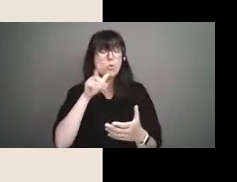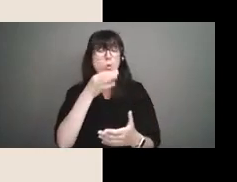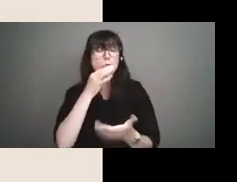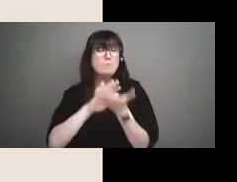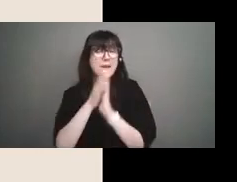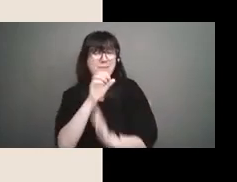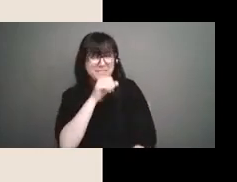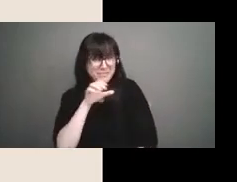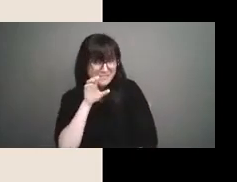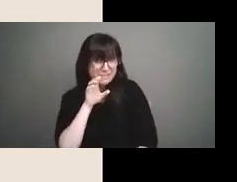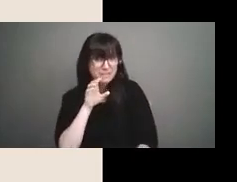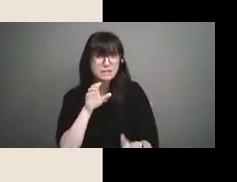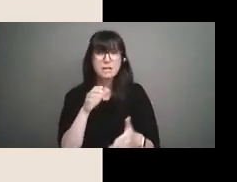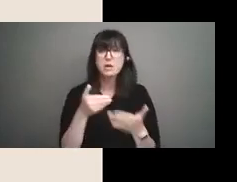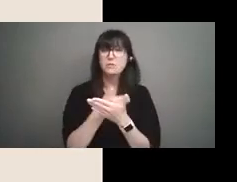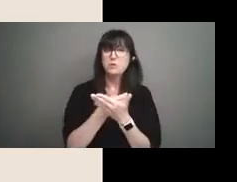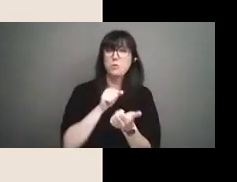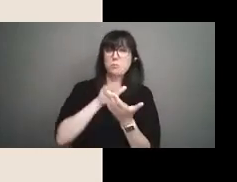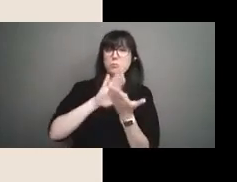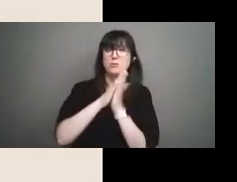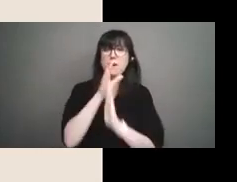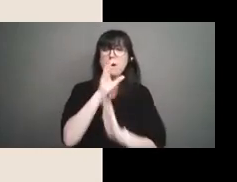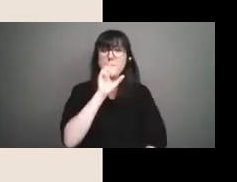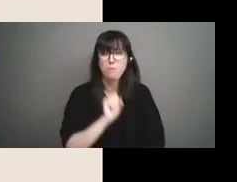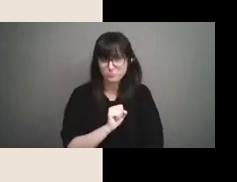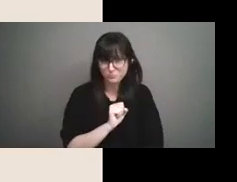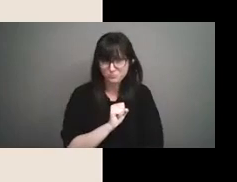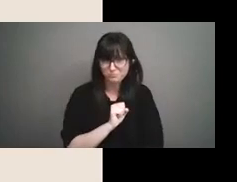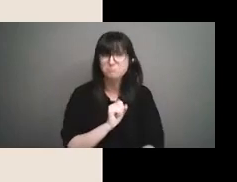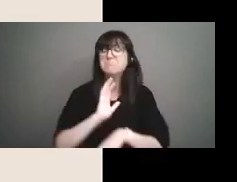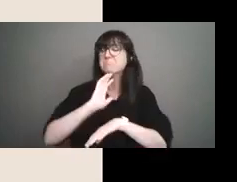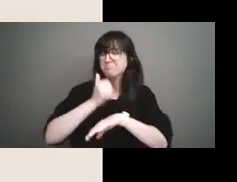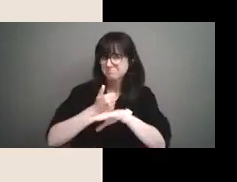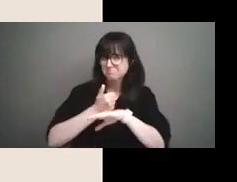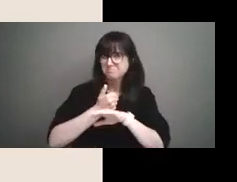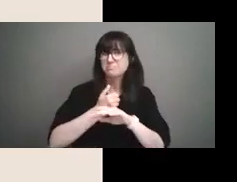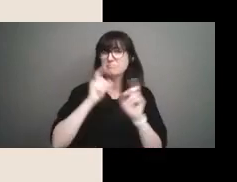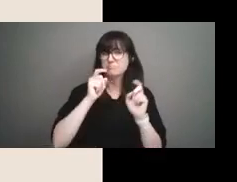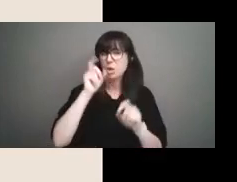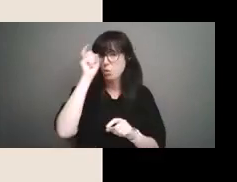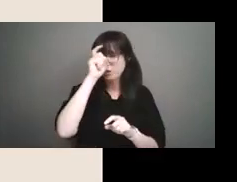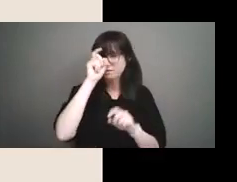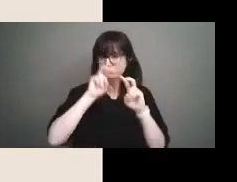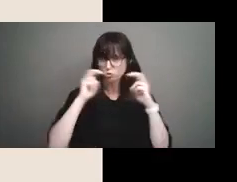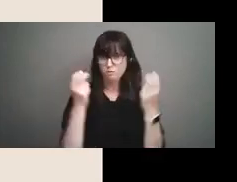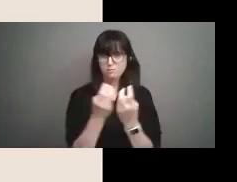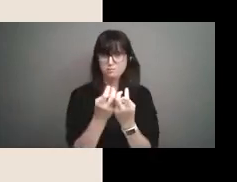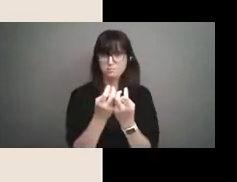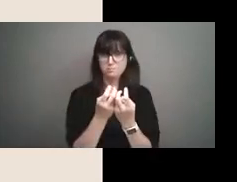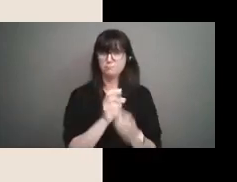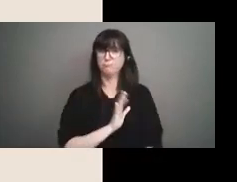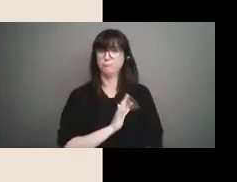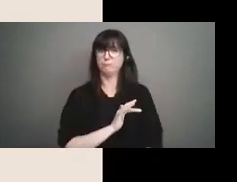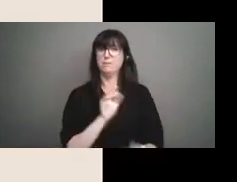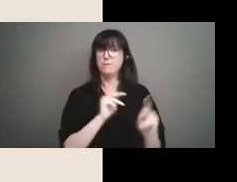looking at new ways of aging. So they promoted the creation of wisdom circles and really allowed people to